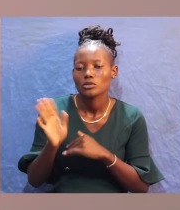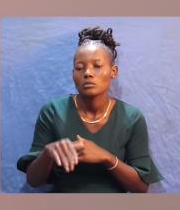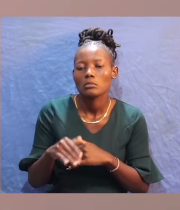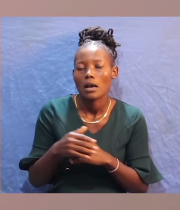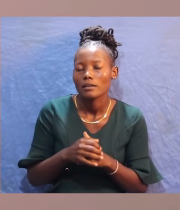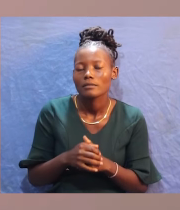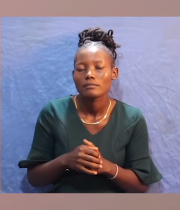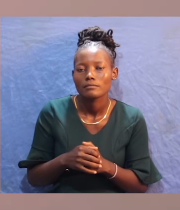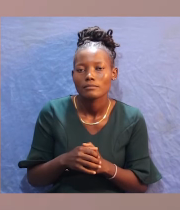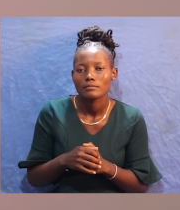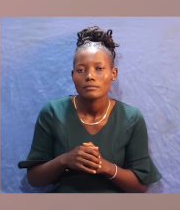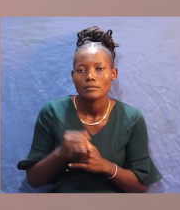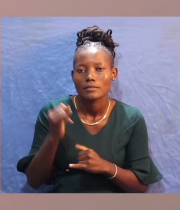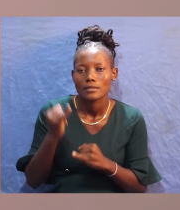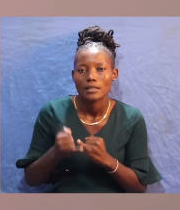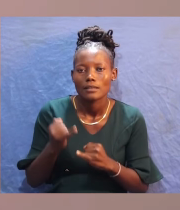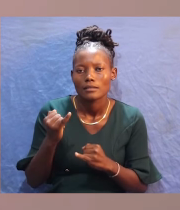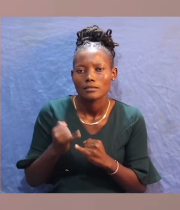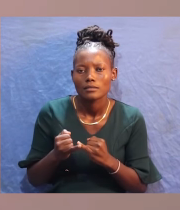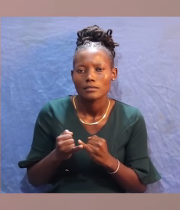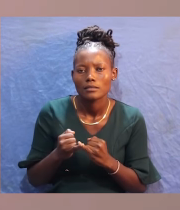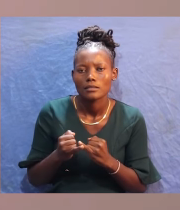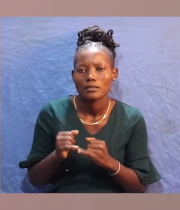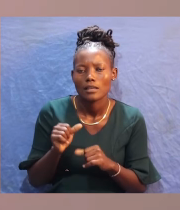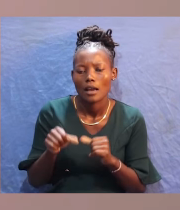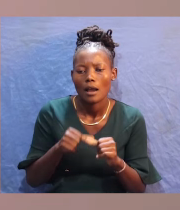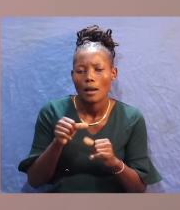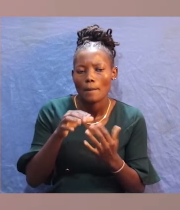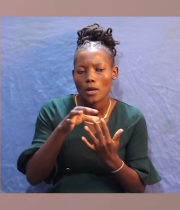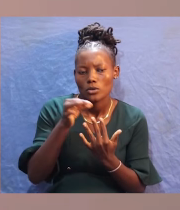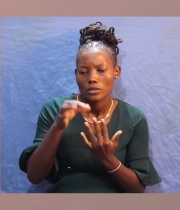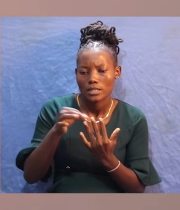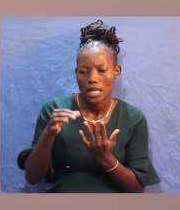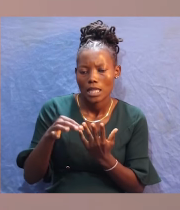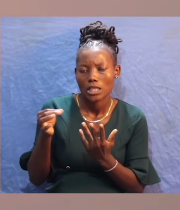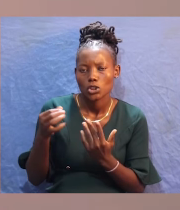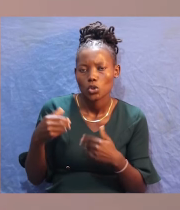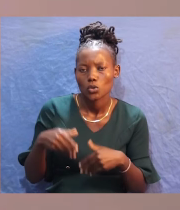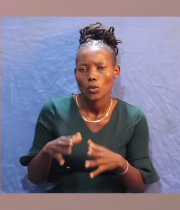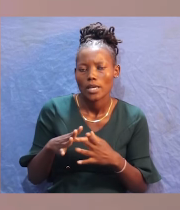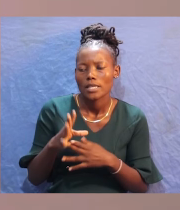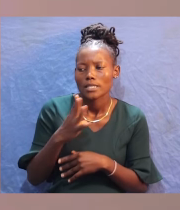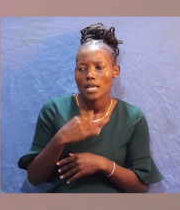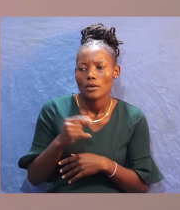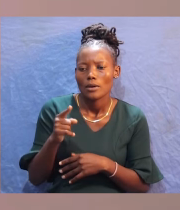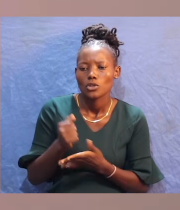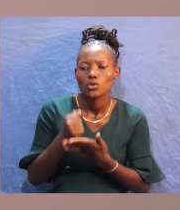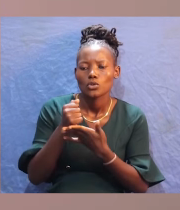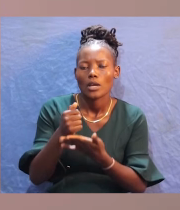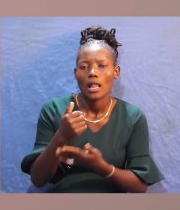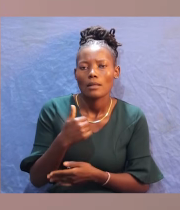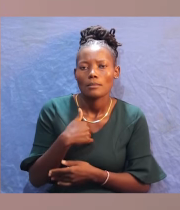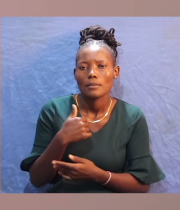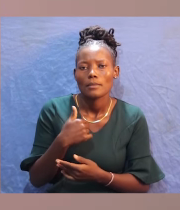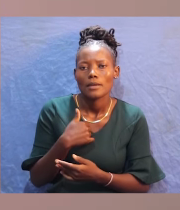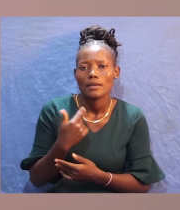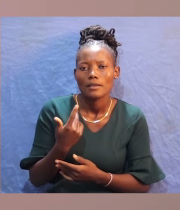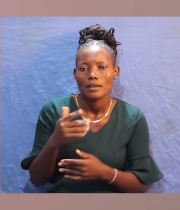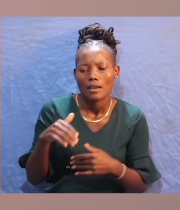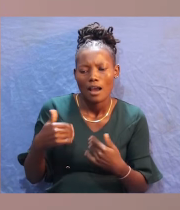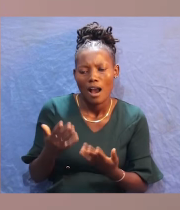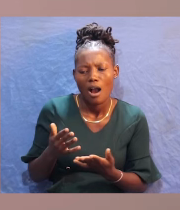worked. Then lastly, in terms of selection criteria, I want you also to help me in terms of selection criteria.